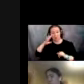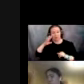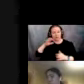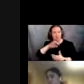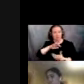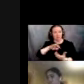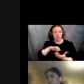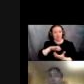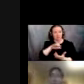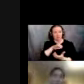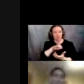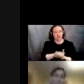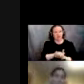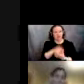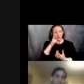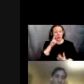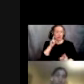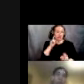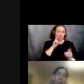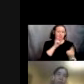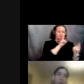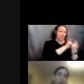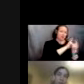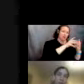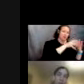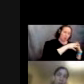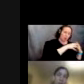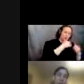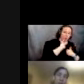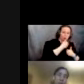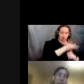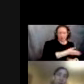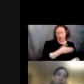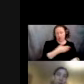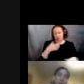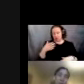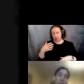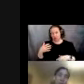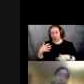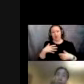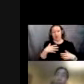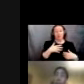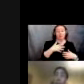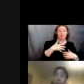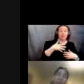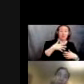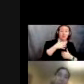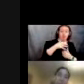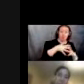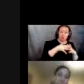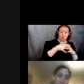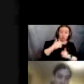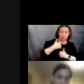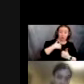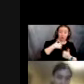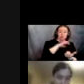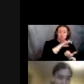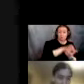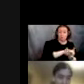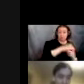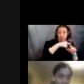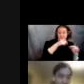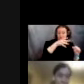know, American soldiers there, and the American soldiers intermarried with Japanese women there as